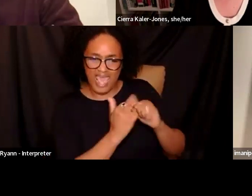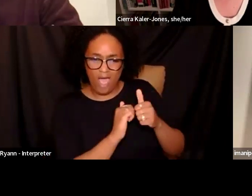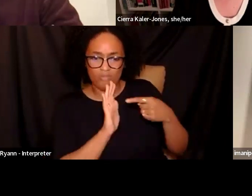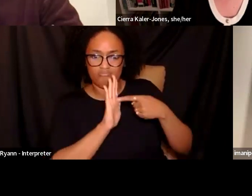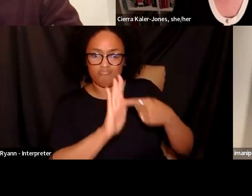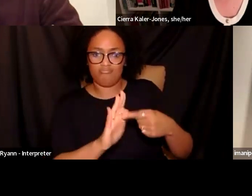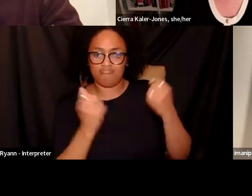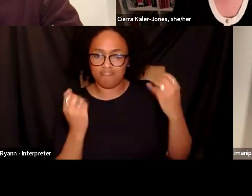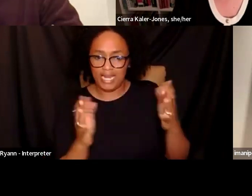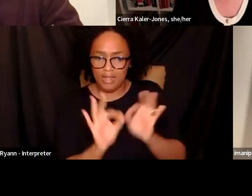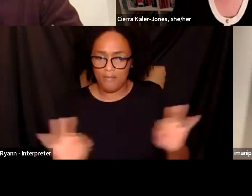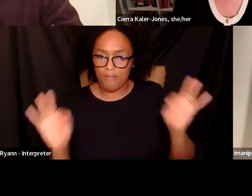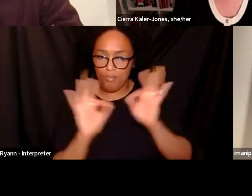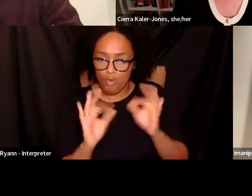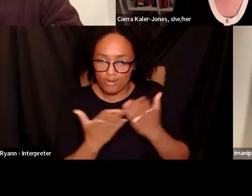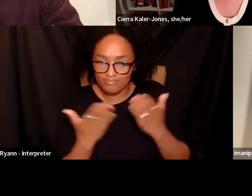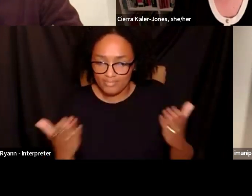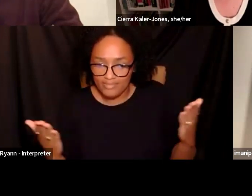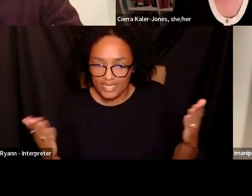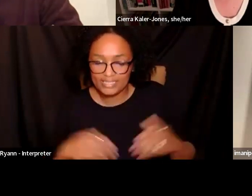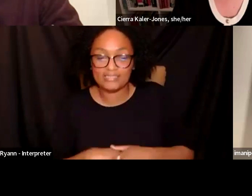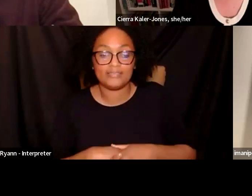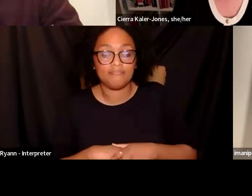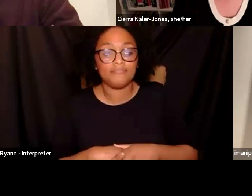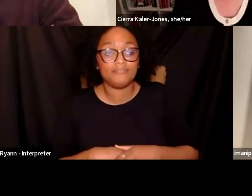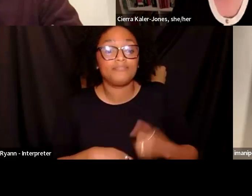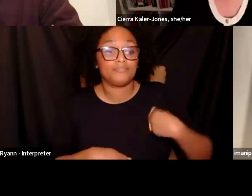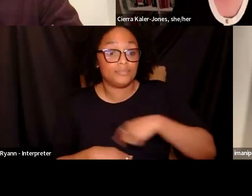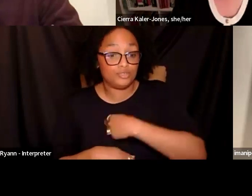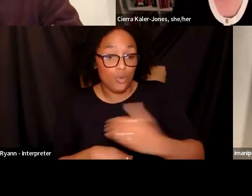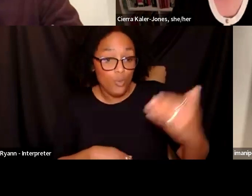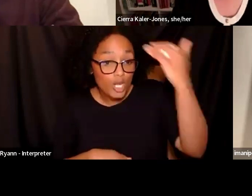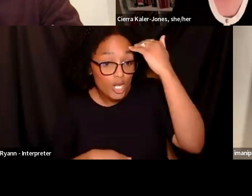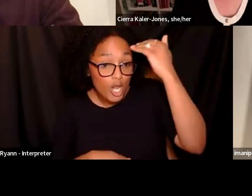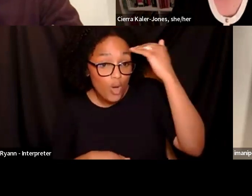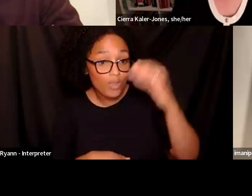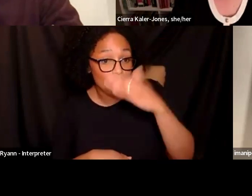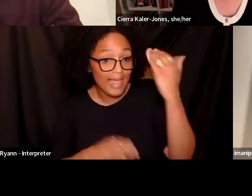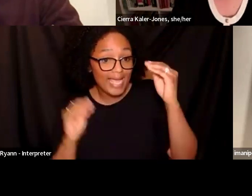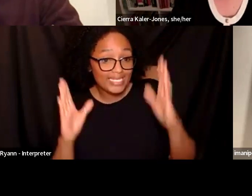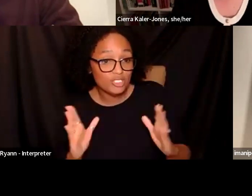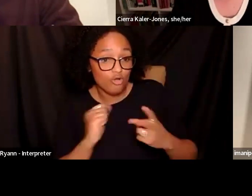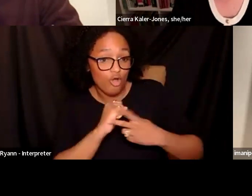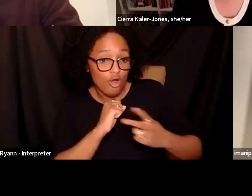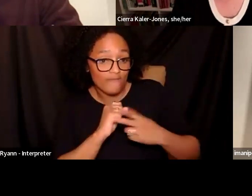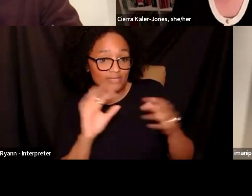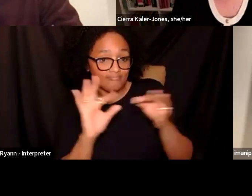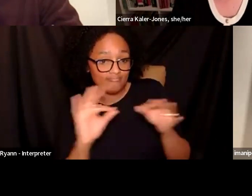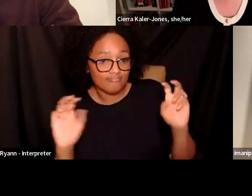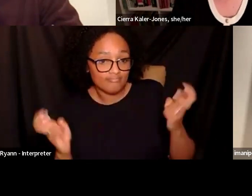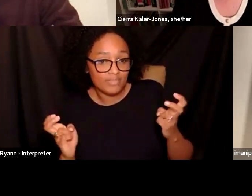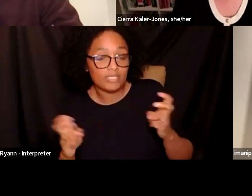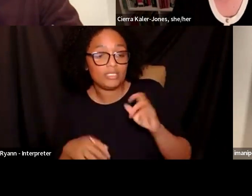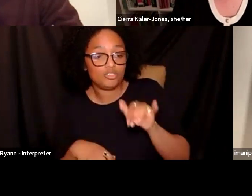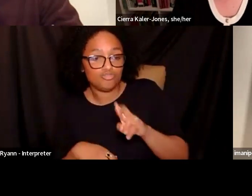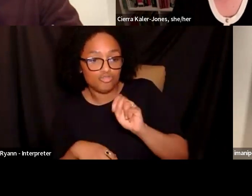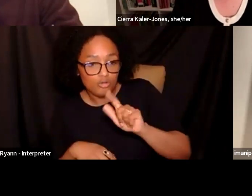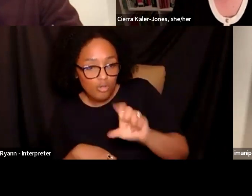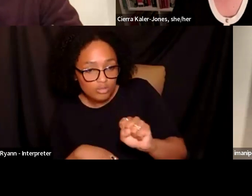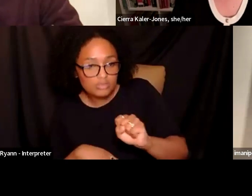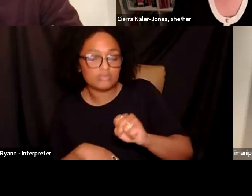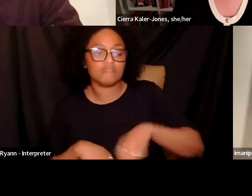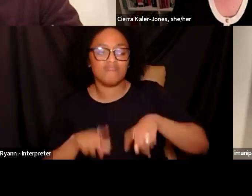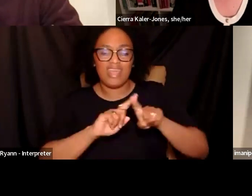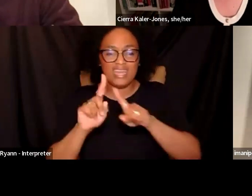quote, these journals and bulletins document the history of social and political organizing